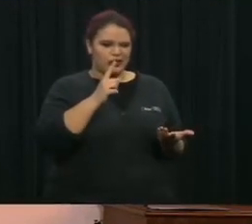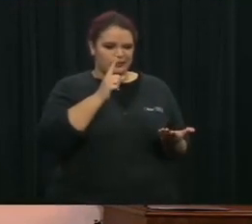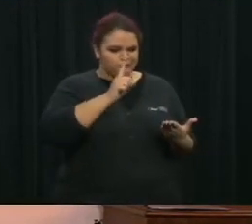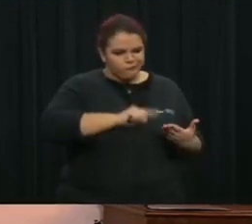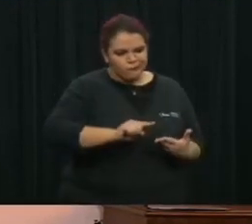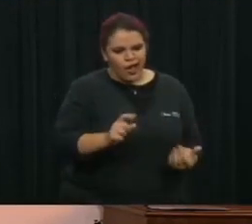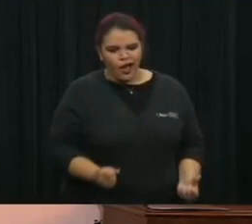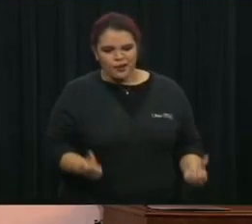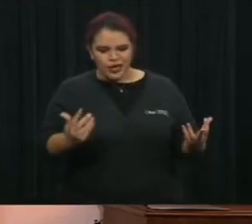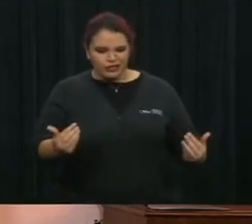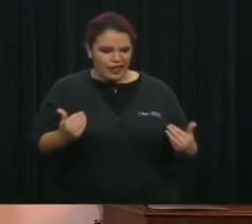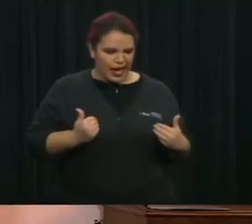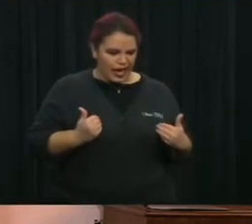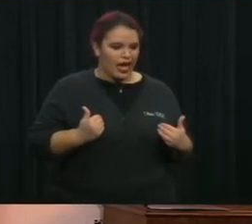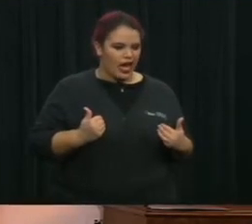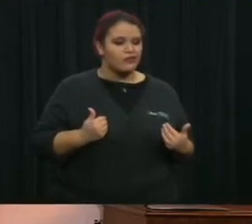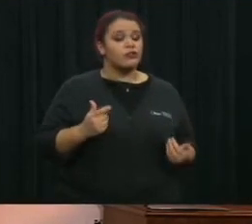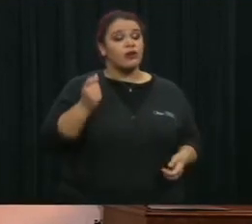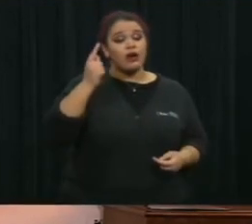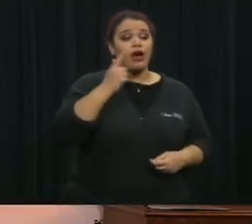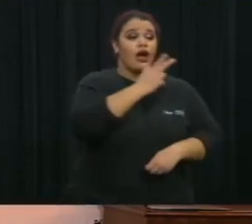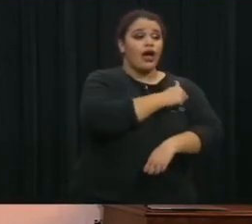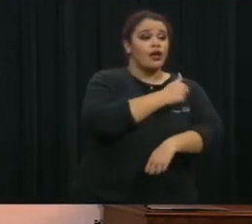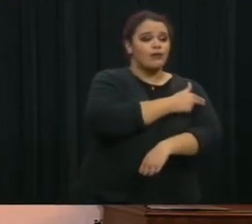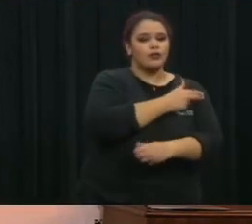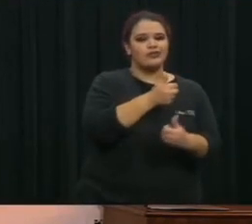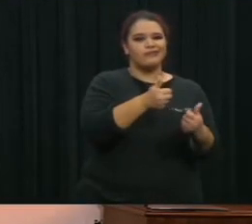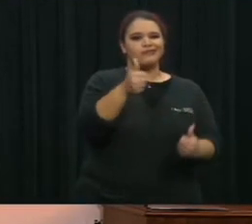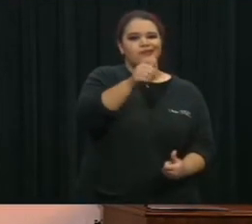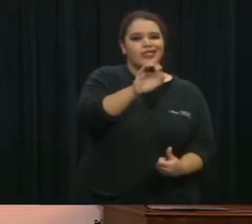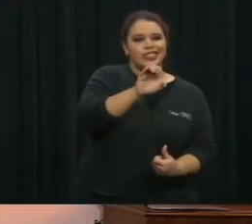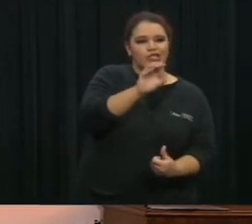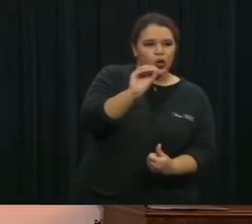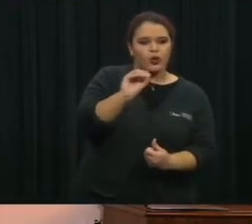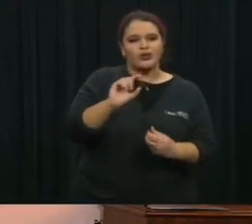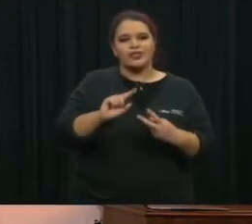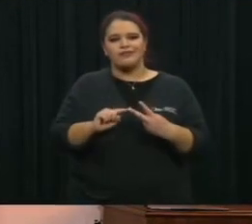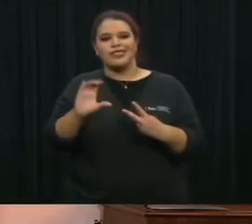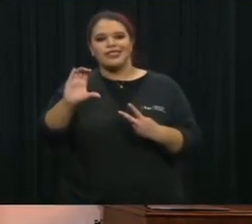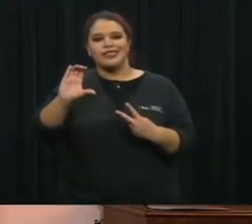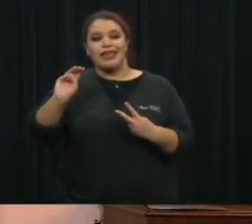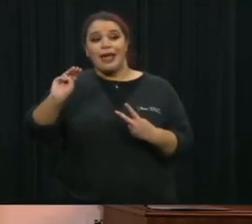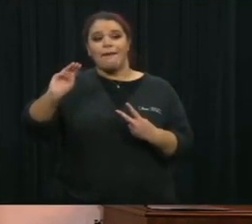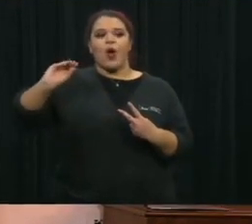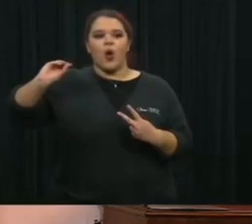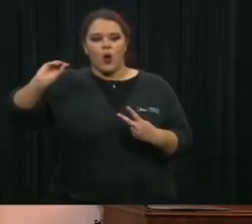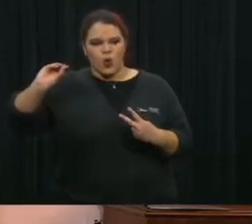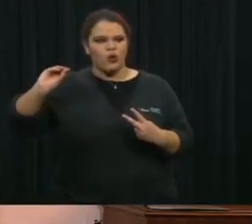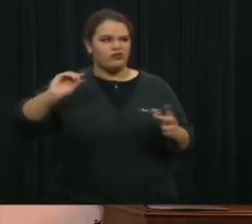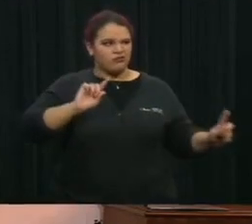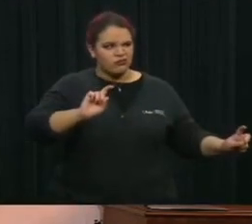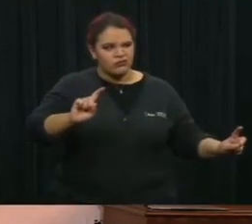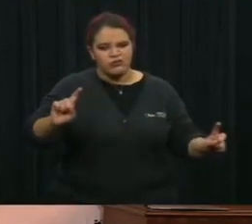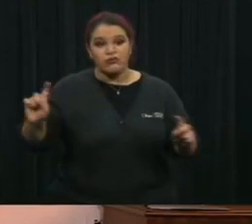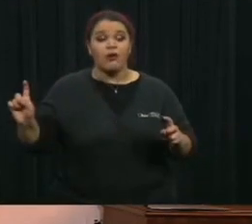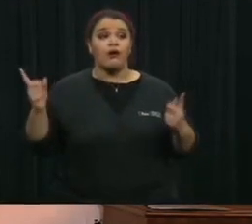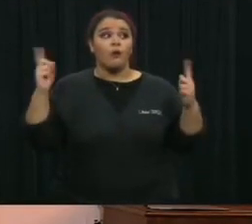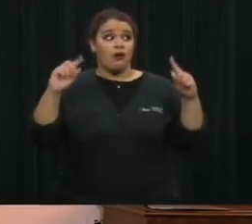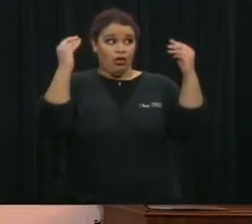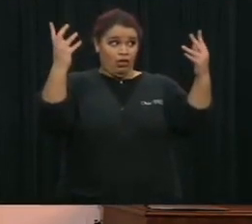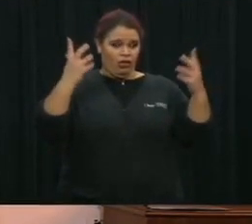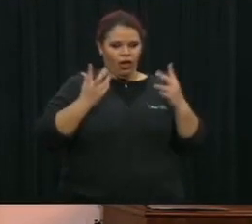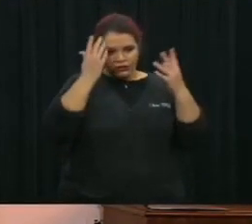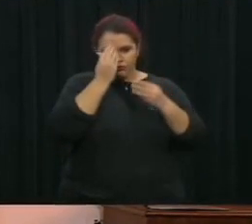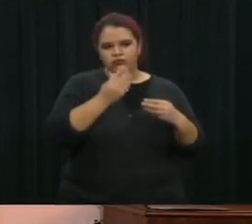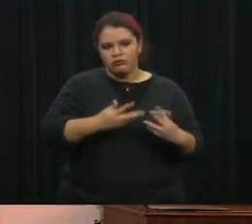things I'll be talking to the hospital CEOs and CMOs about in a little bit. So we're going to share the data as we have it, because we're